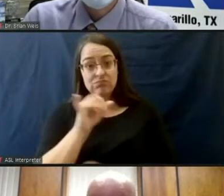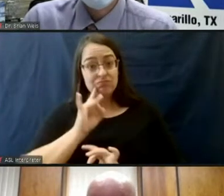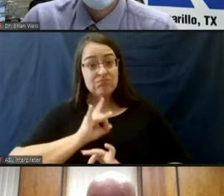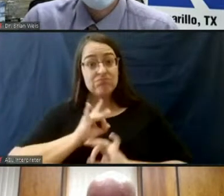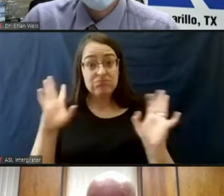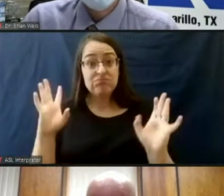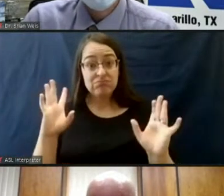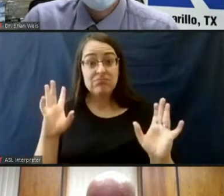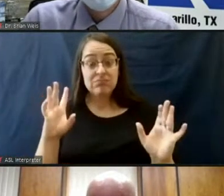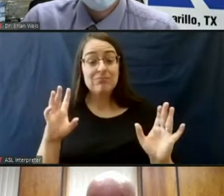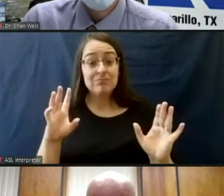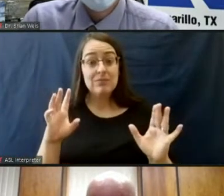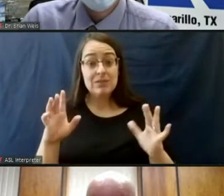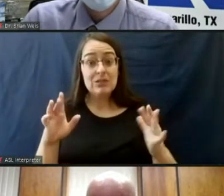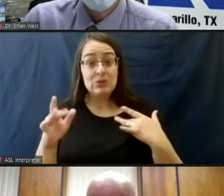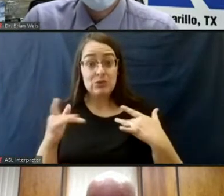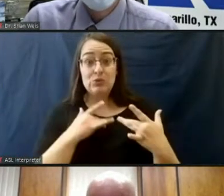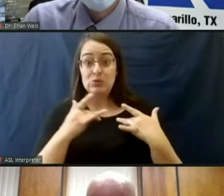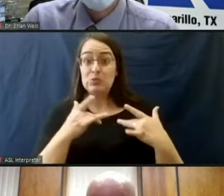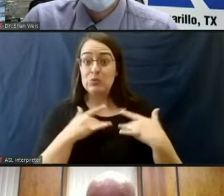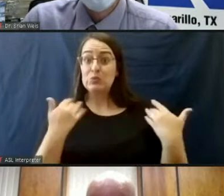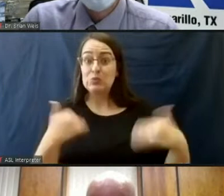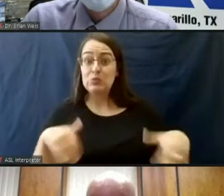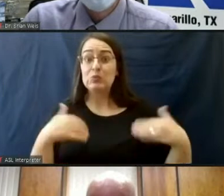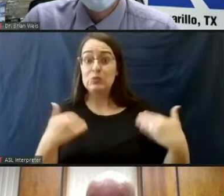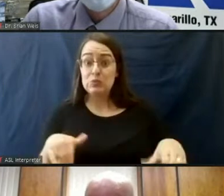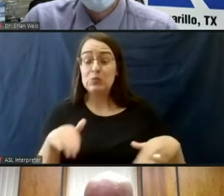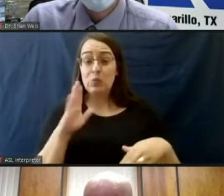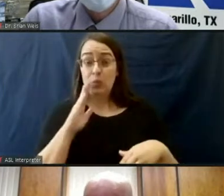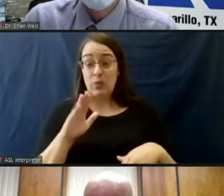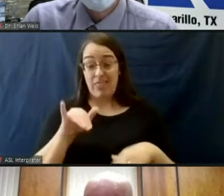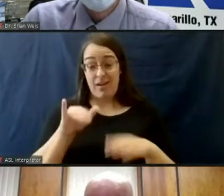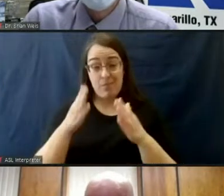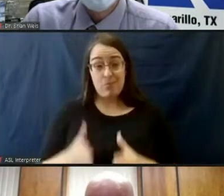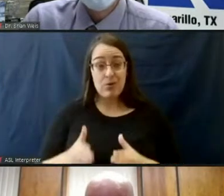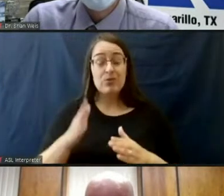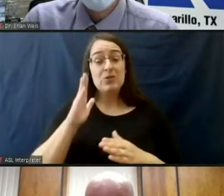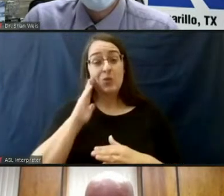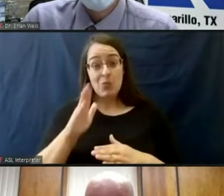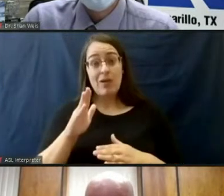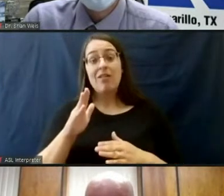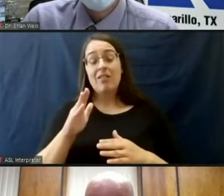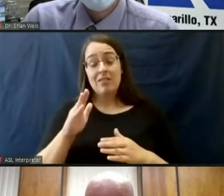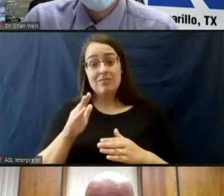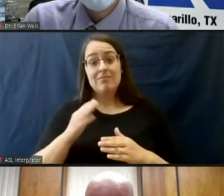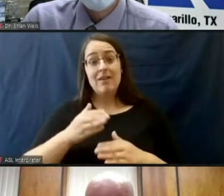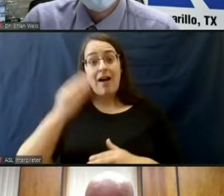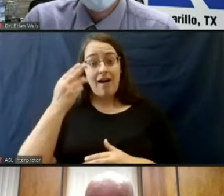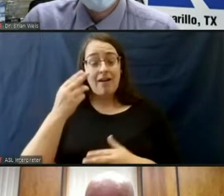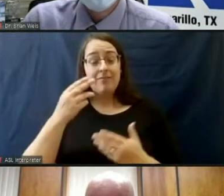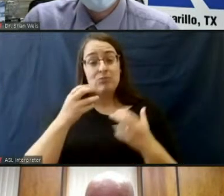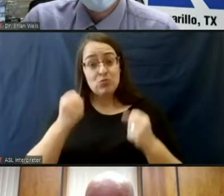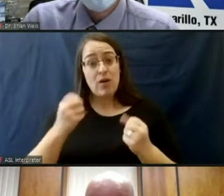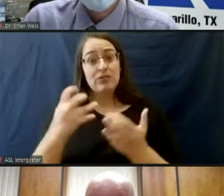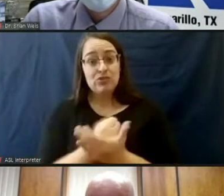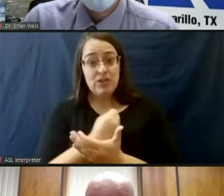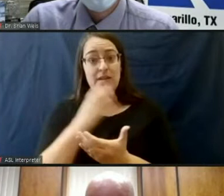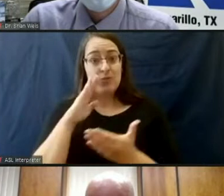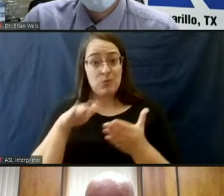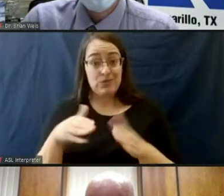concerning combination and is going to have a high risk of mortality, especially for individuals that have any kind